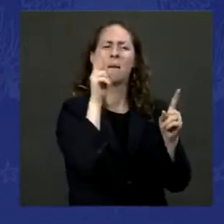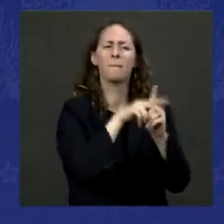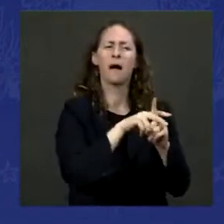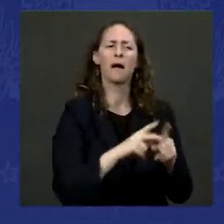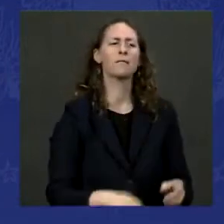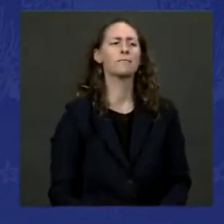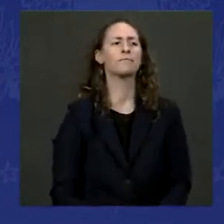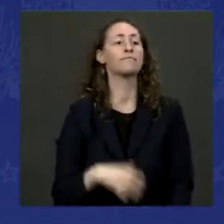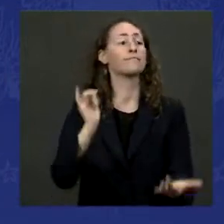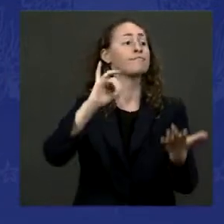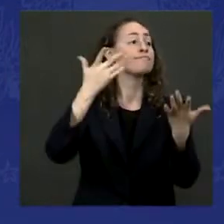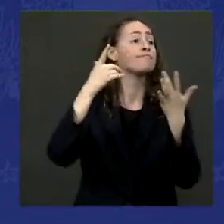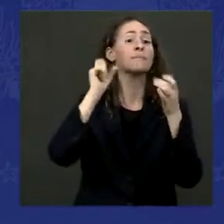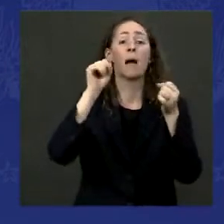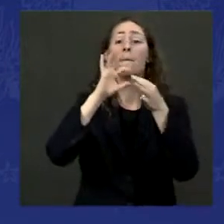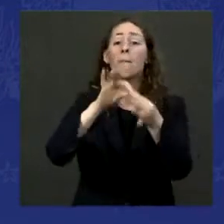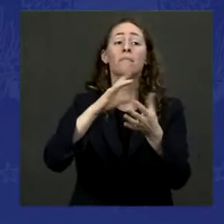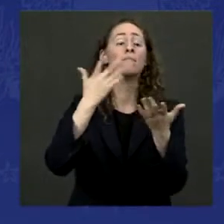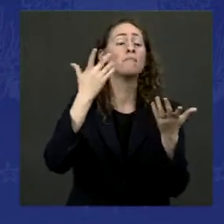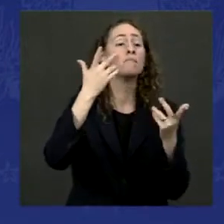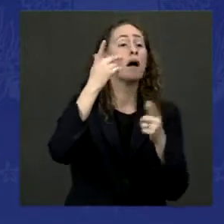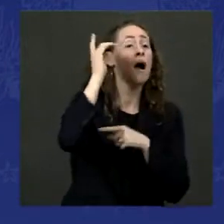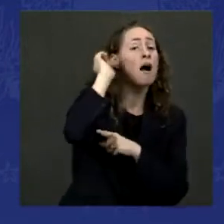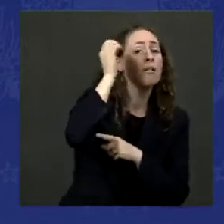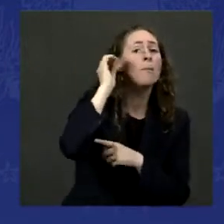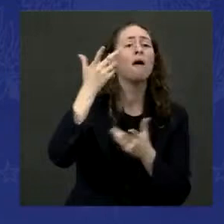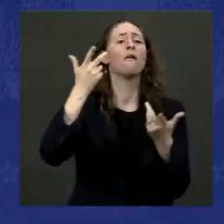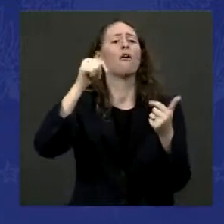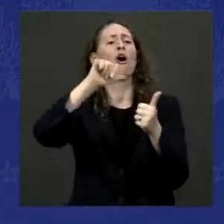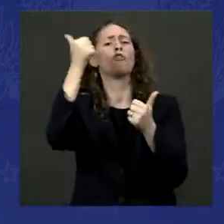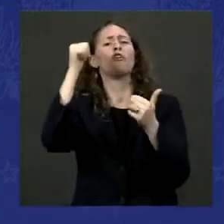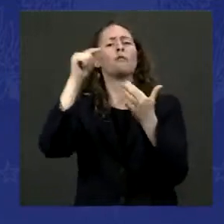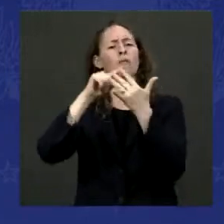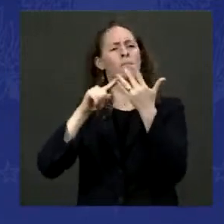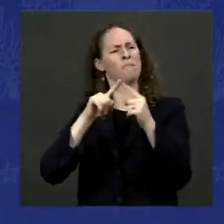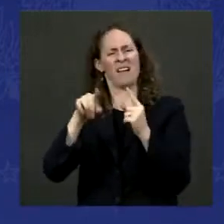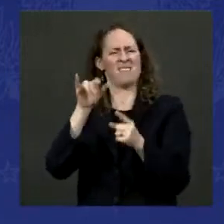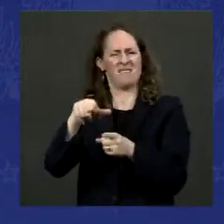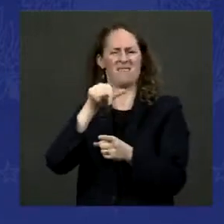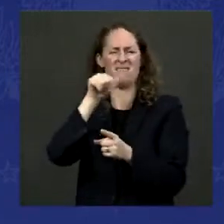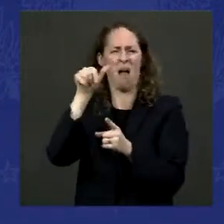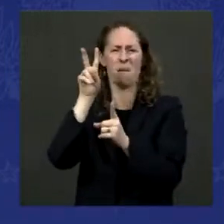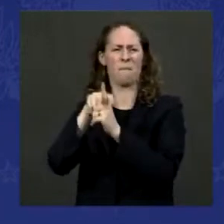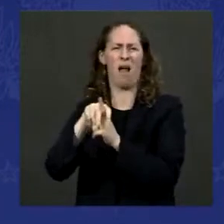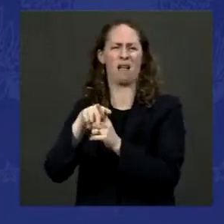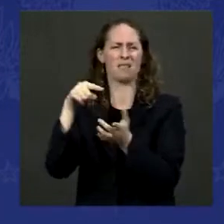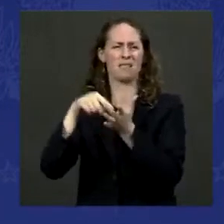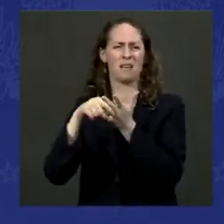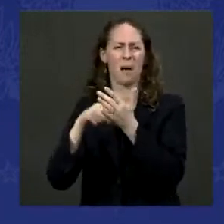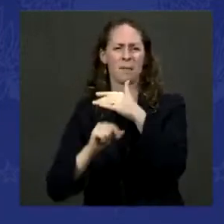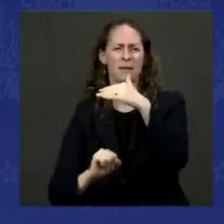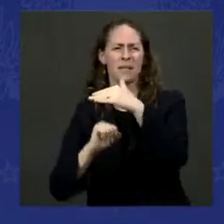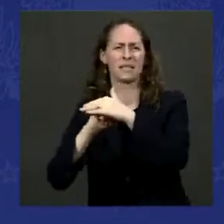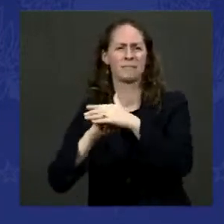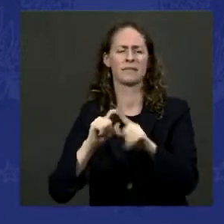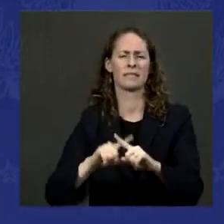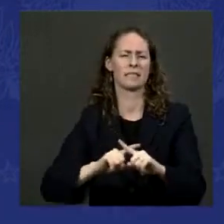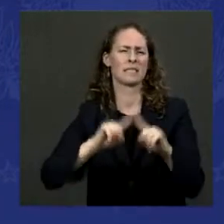Ethiopia to anything else that has nothing to do with the debt limit. And it's fraught with all kinds of